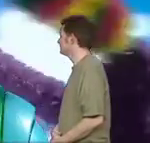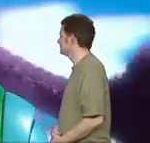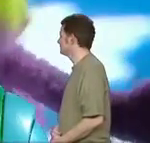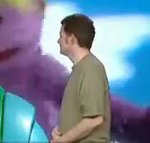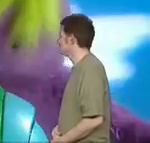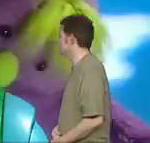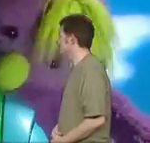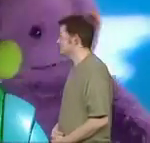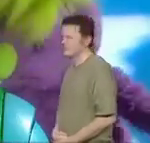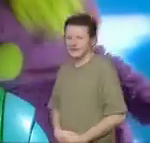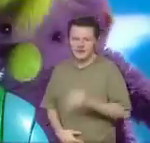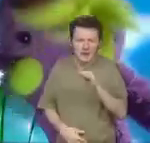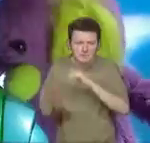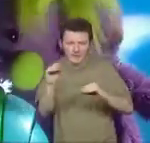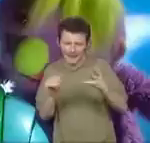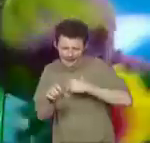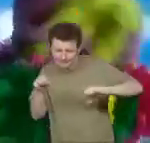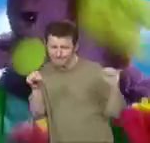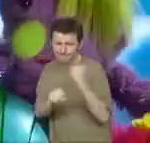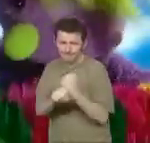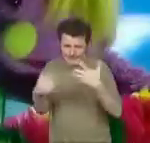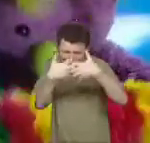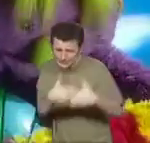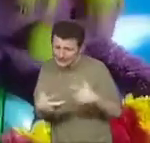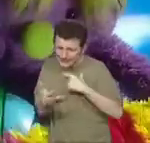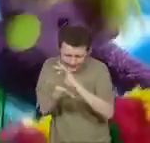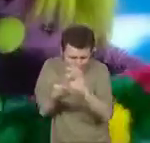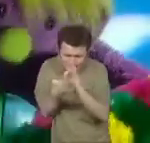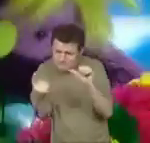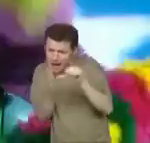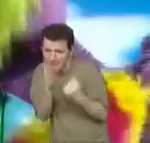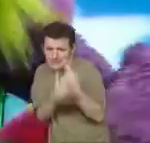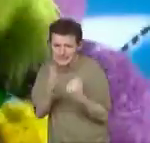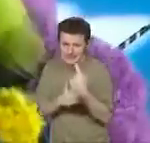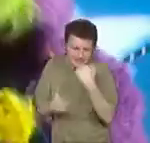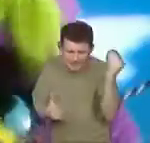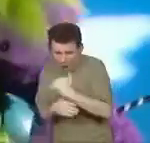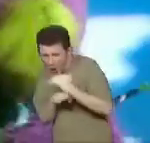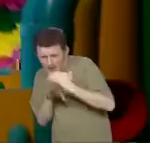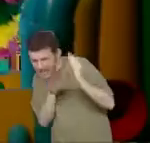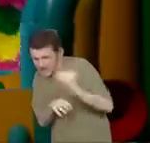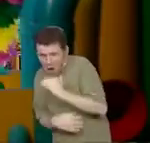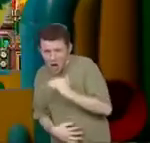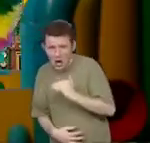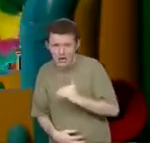Right, little motorettes. I'm going to give you a clean up with the Hoobie engine duster. Come on, come on.